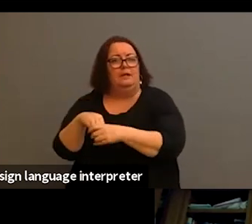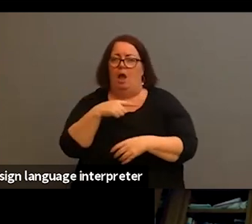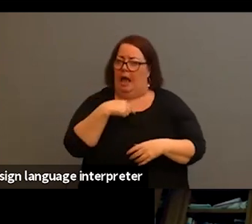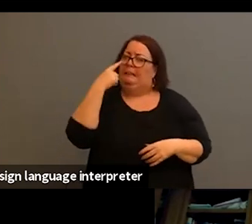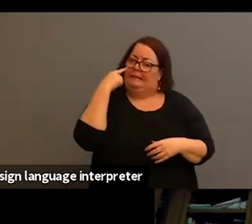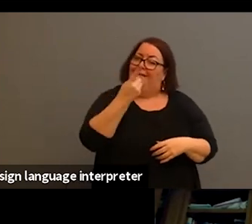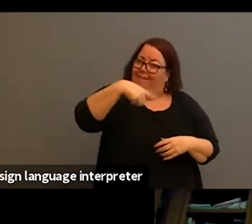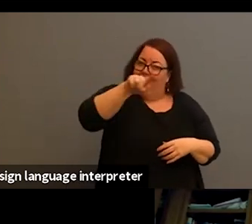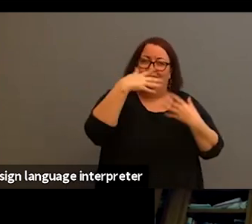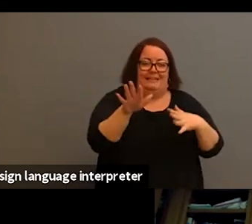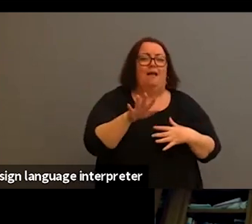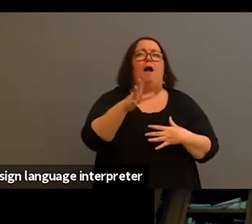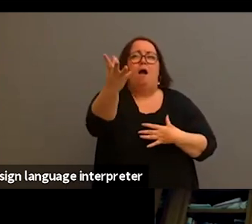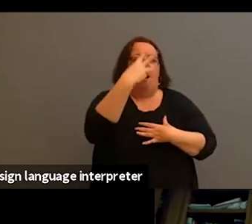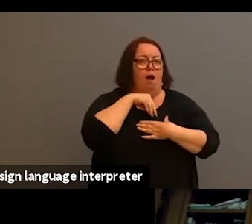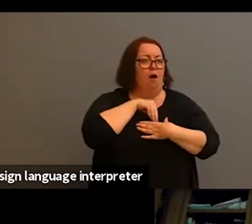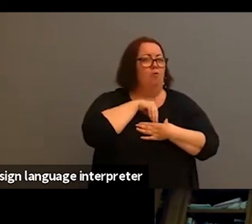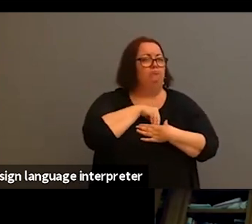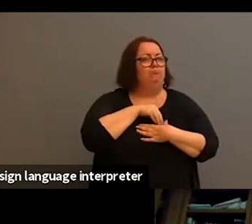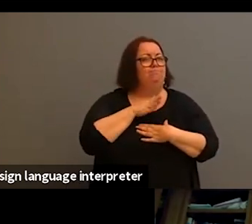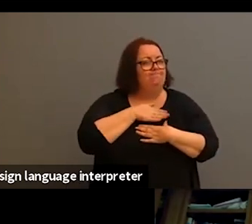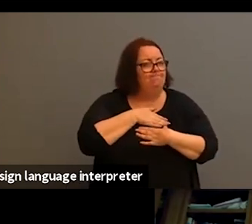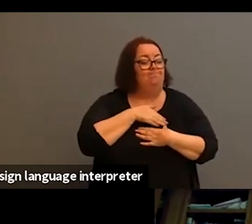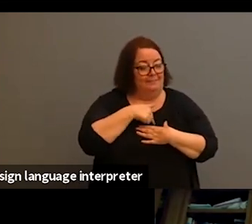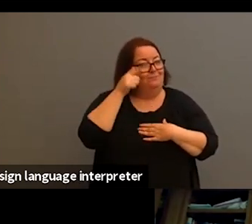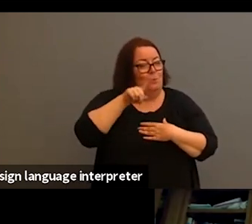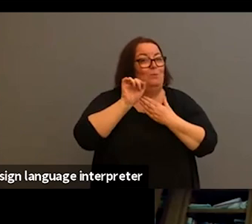very interesting to show also the need actually